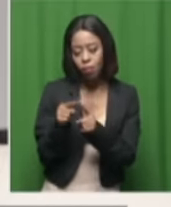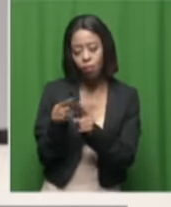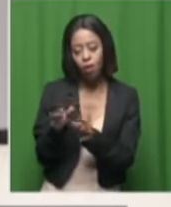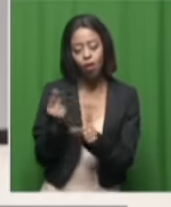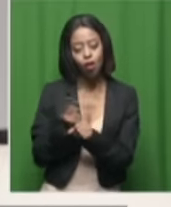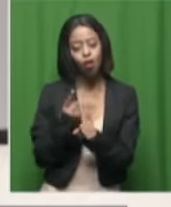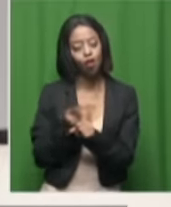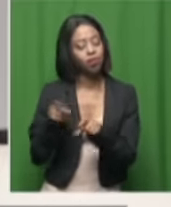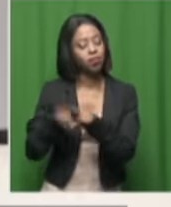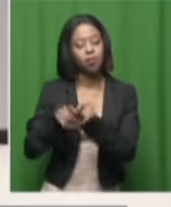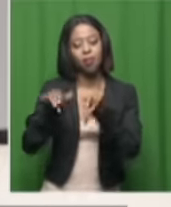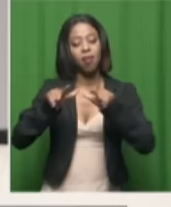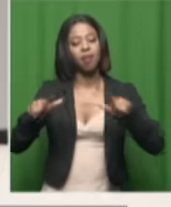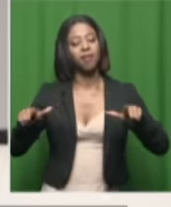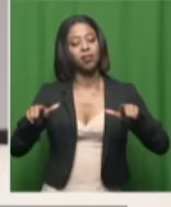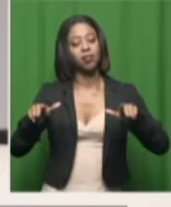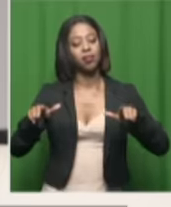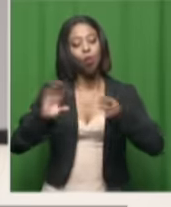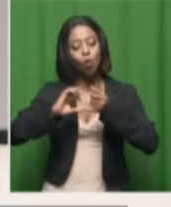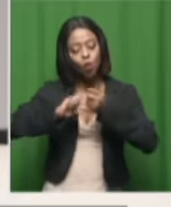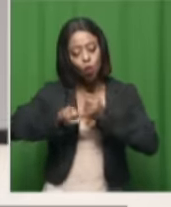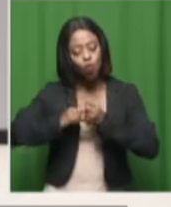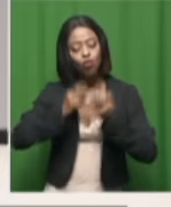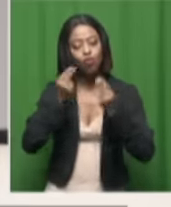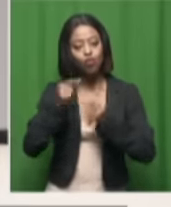always from the same level. We try to be